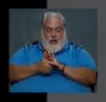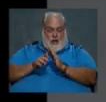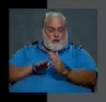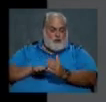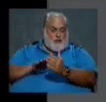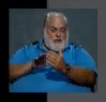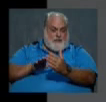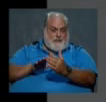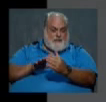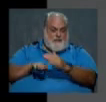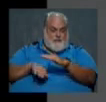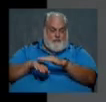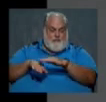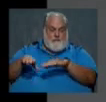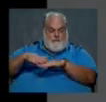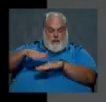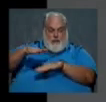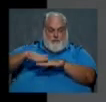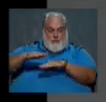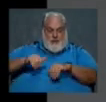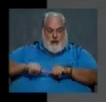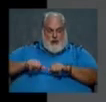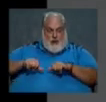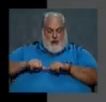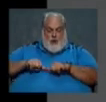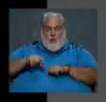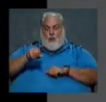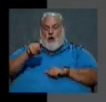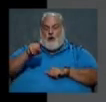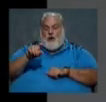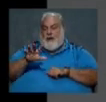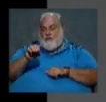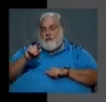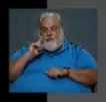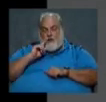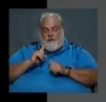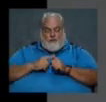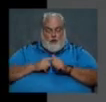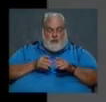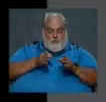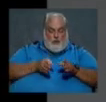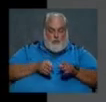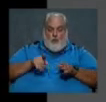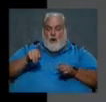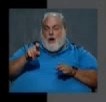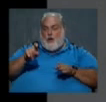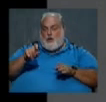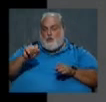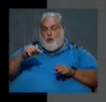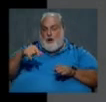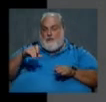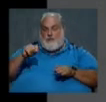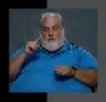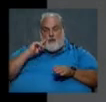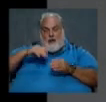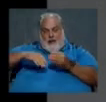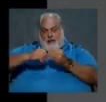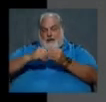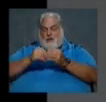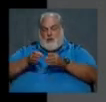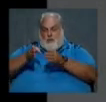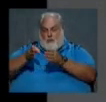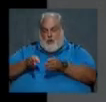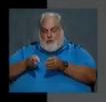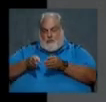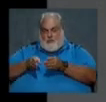per dwellings, requires 150 square feet for the first occupant and 100 square feet for each additional